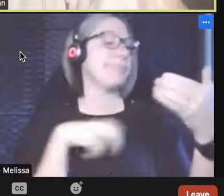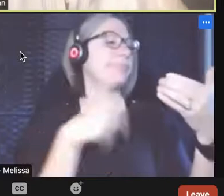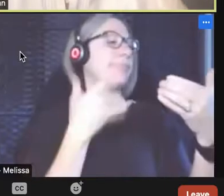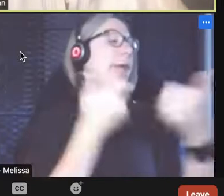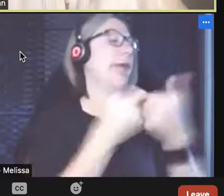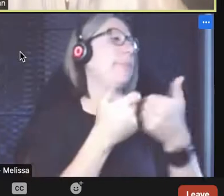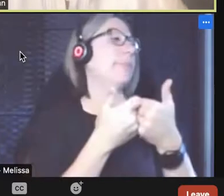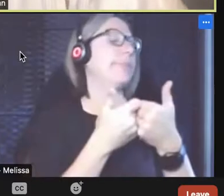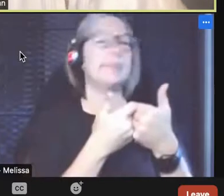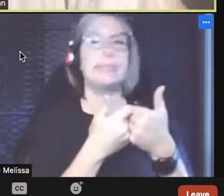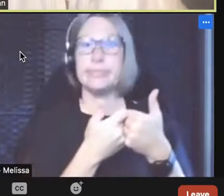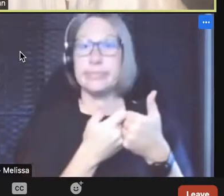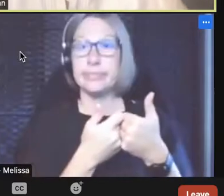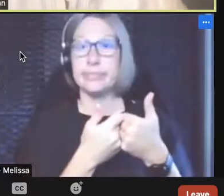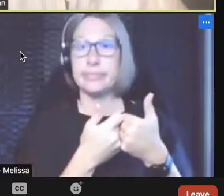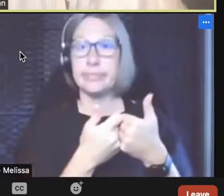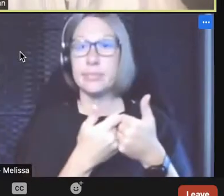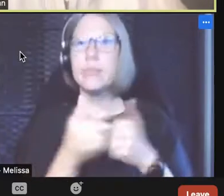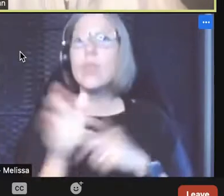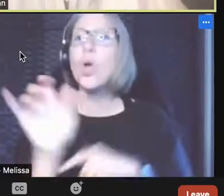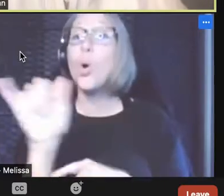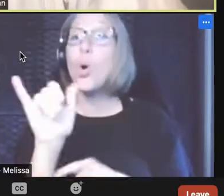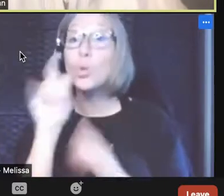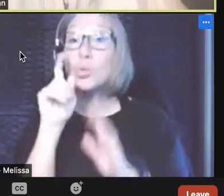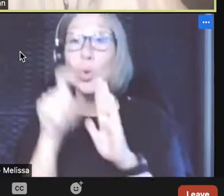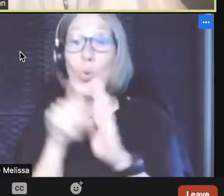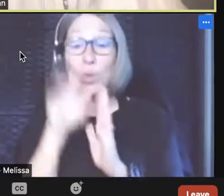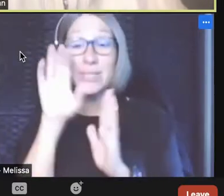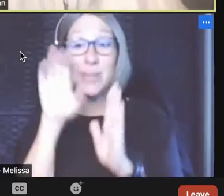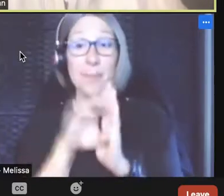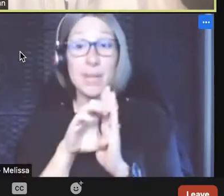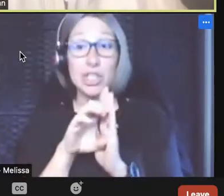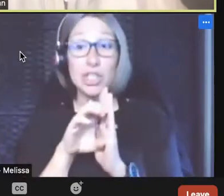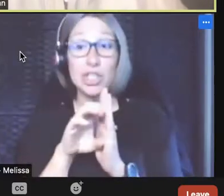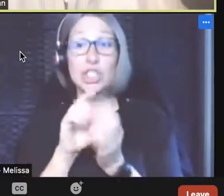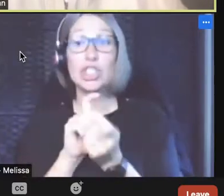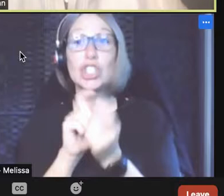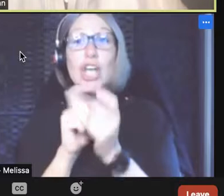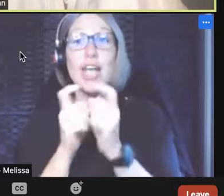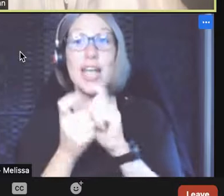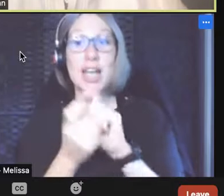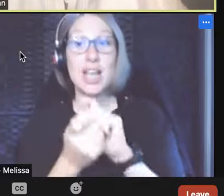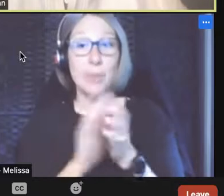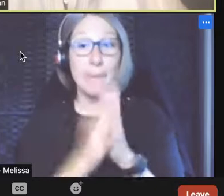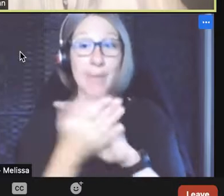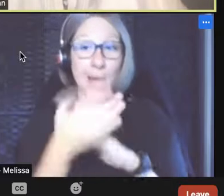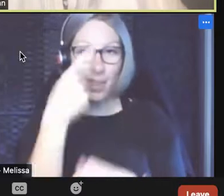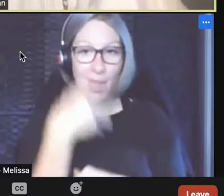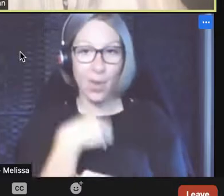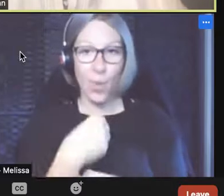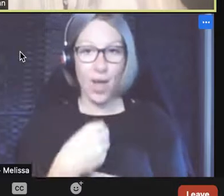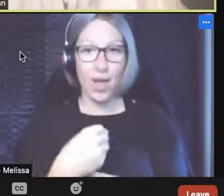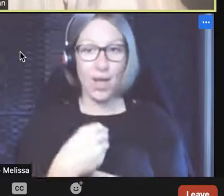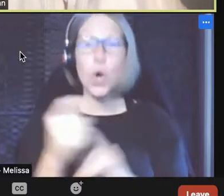out. Also, notice the pictures changed to black and white. Words are not